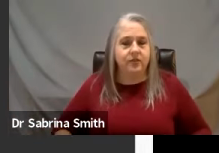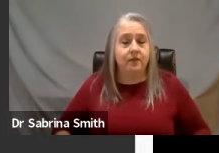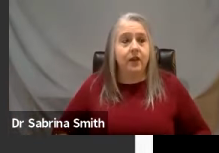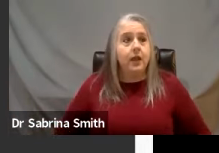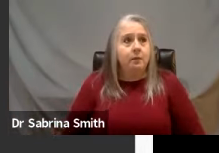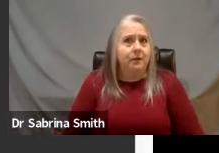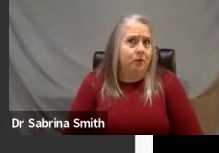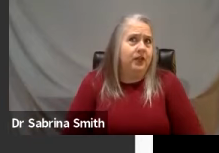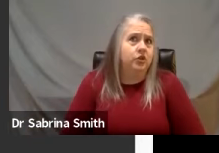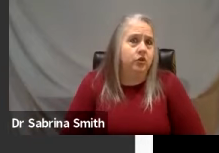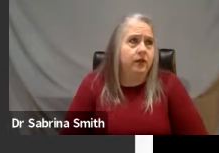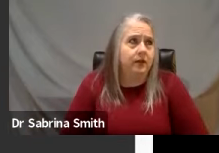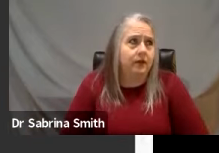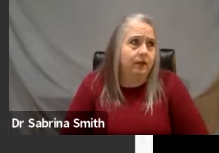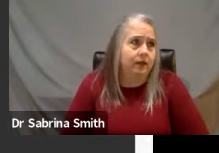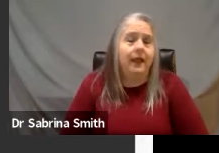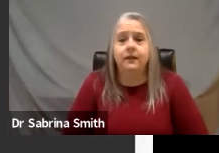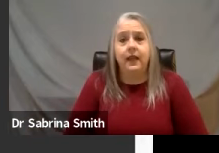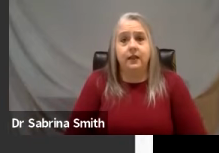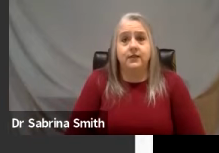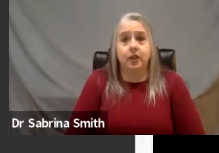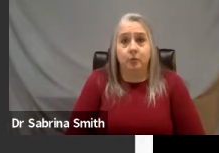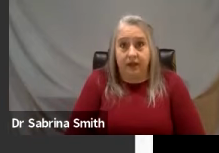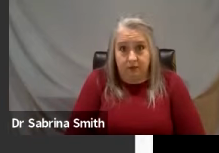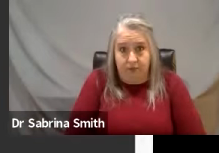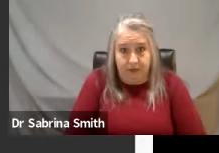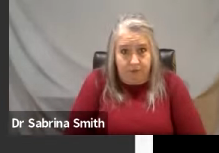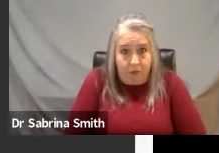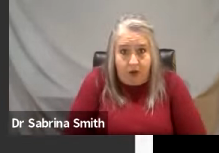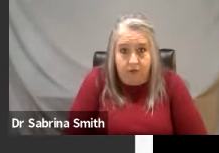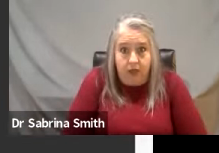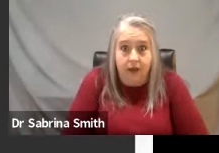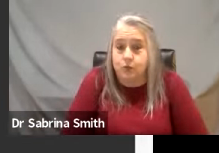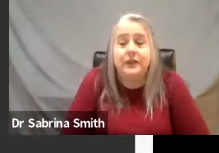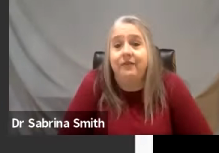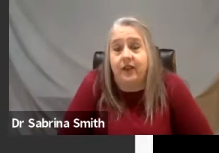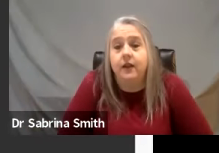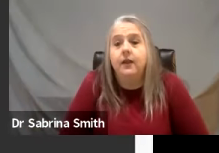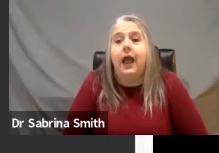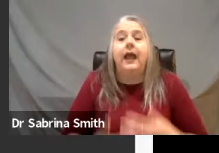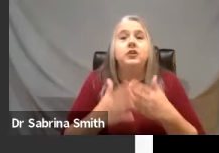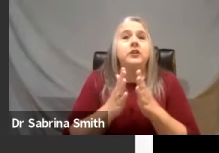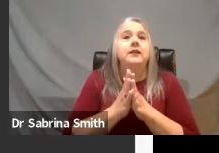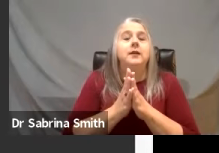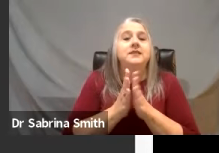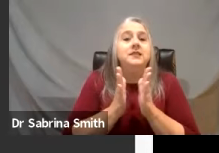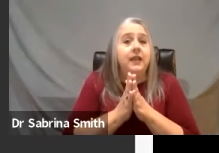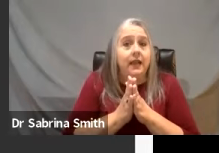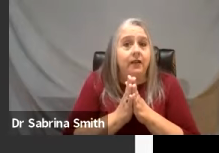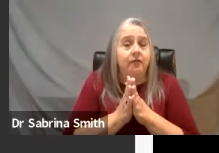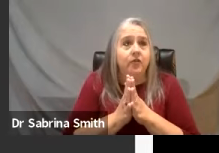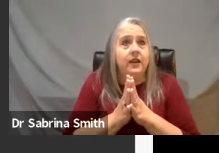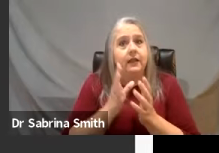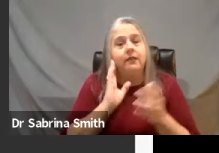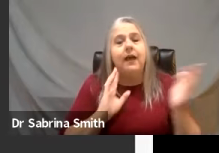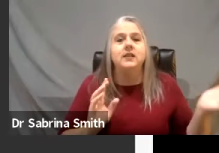sit for some of it. But I'm pretty sure the NIC, it's like you pick one because we're leaving. I actually ended up